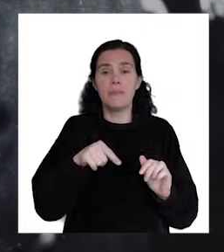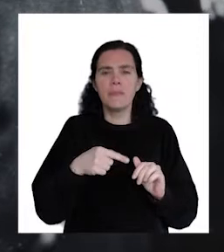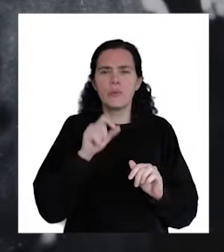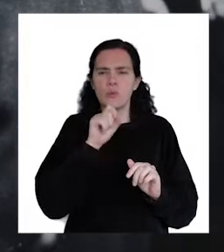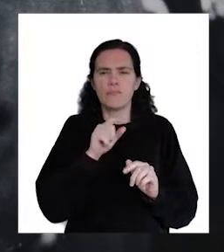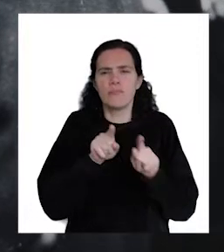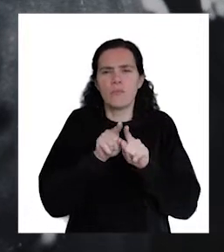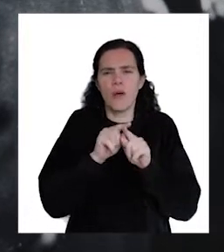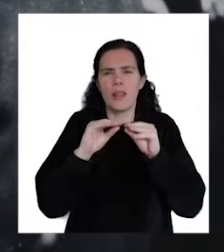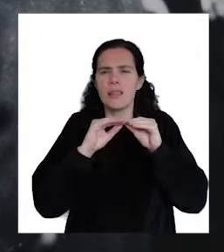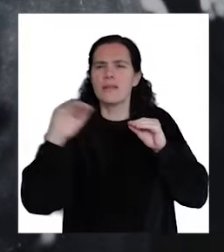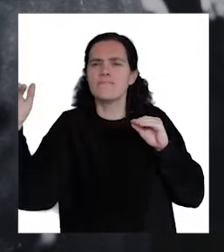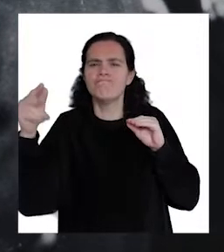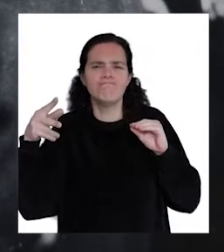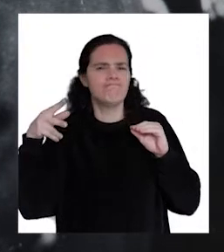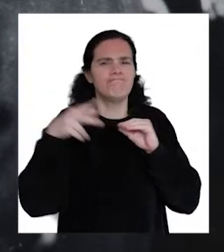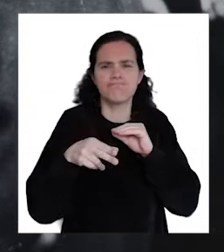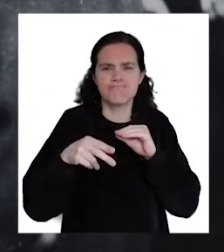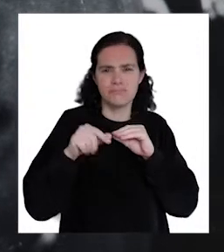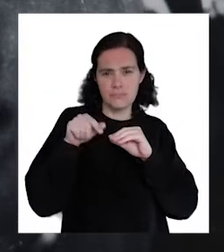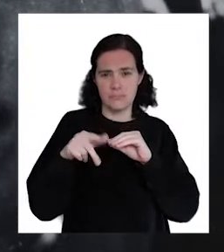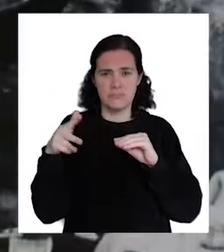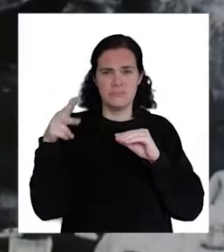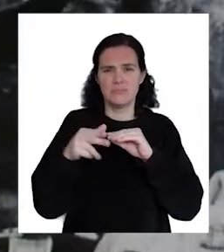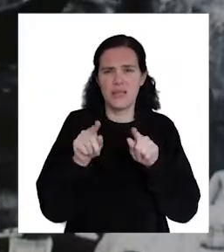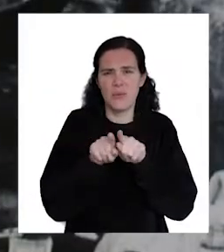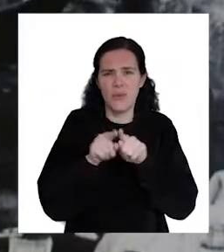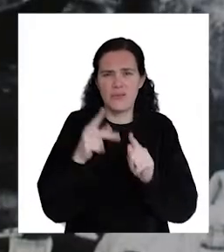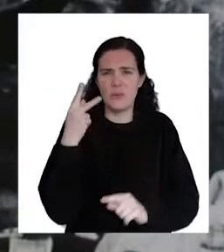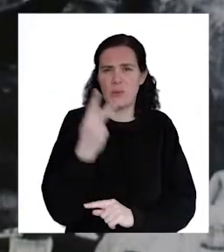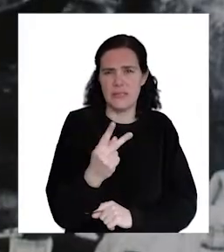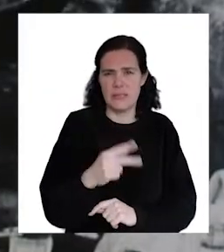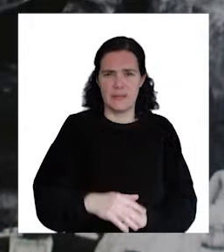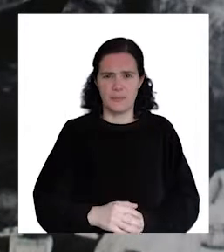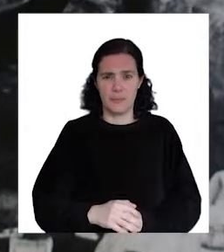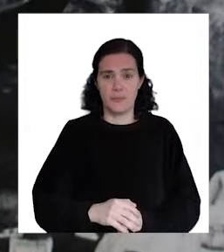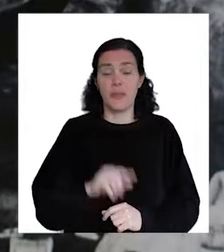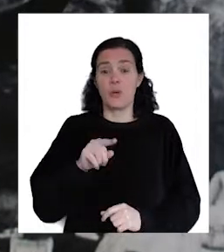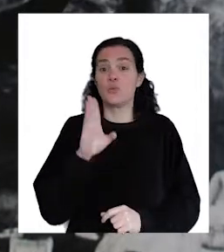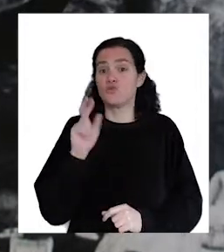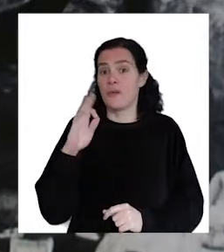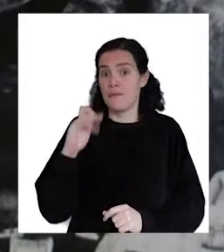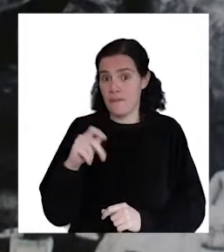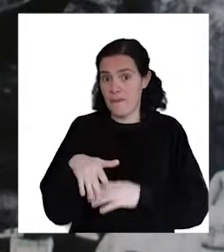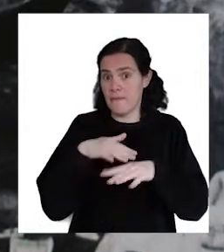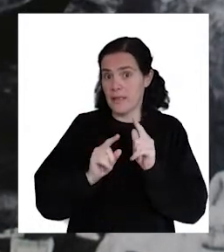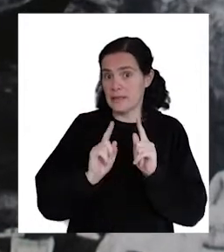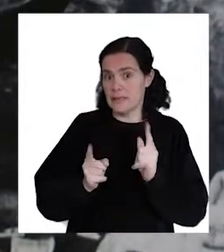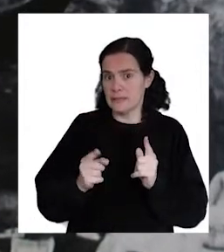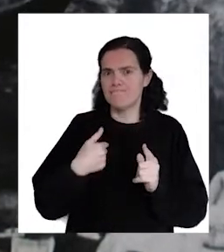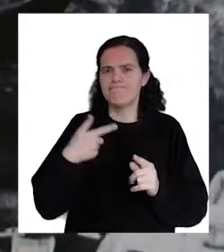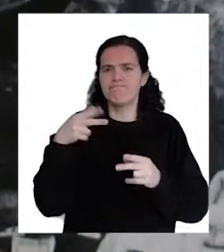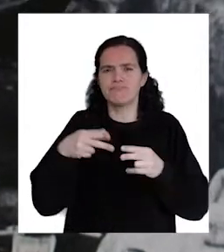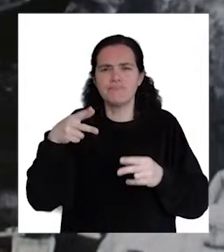you interrupt linearity. A cut is an act of violence. And what Jafa is